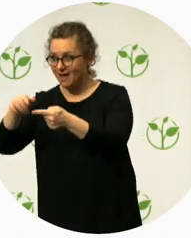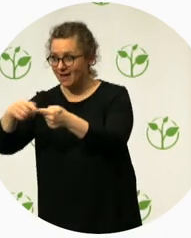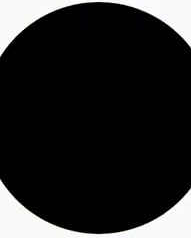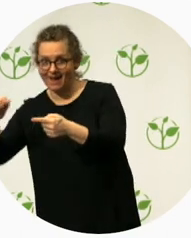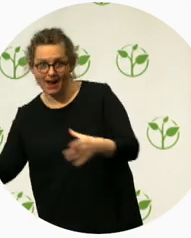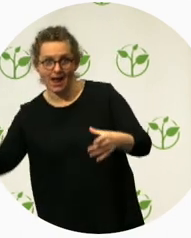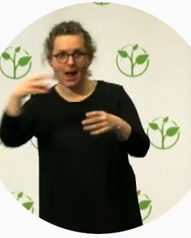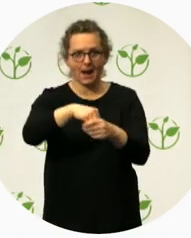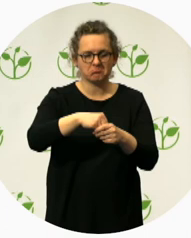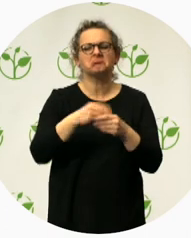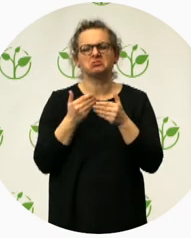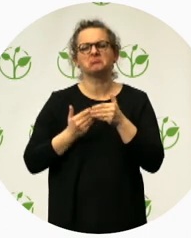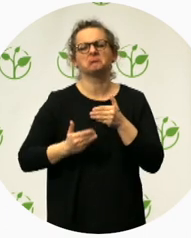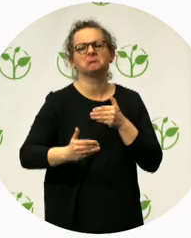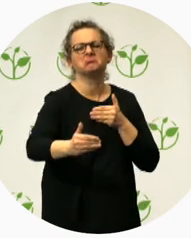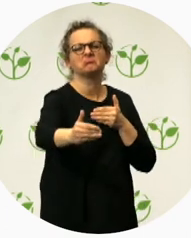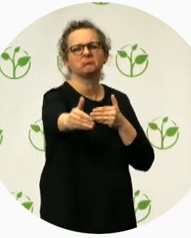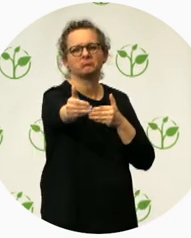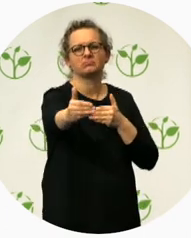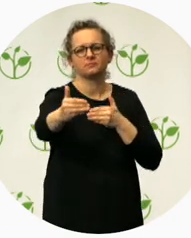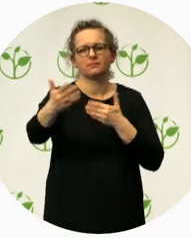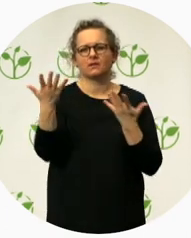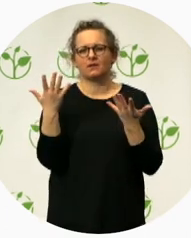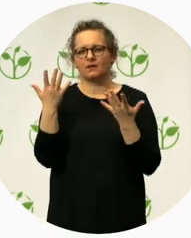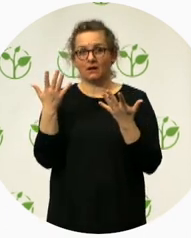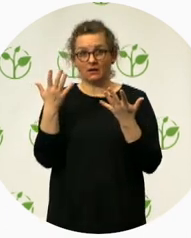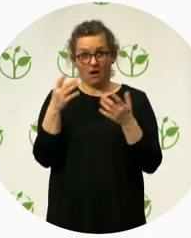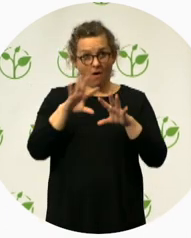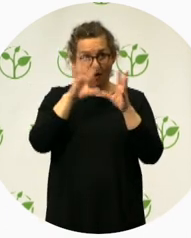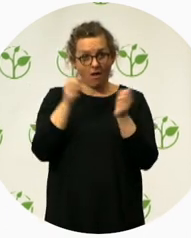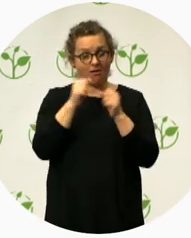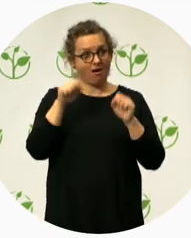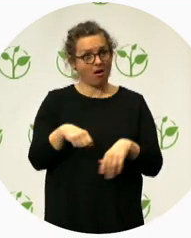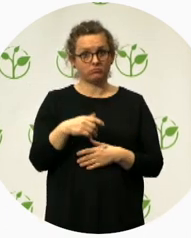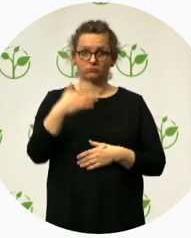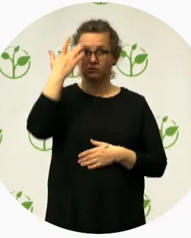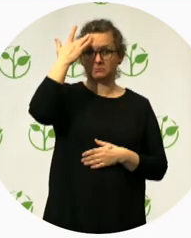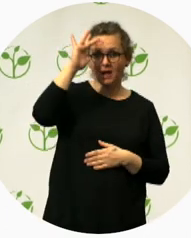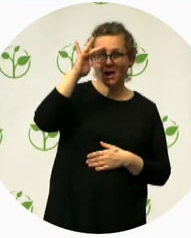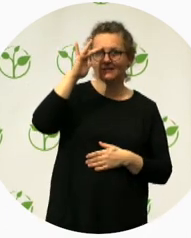inclusive communities. And that is immensely powerful for the future.